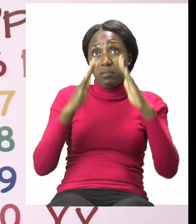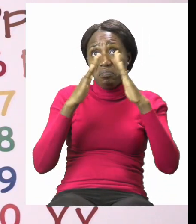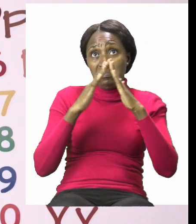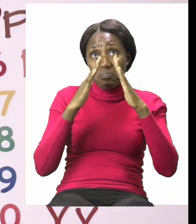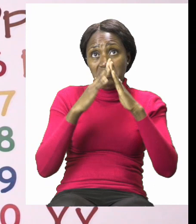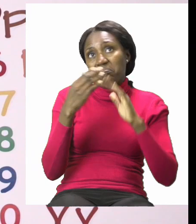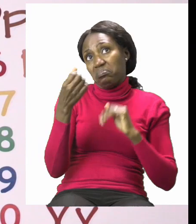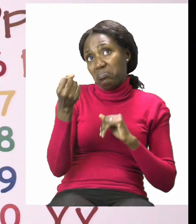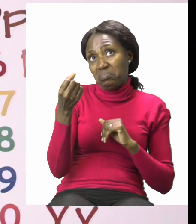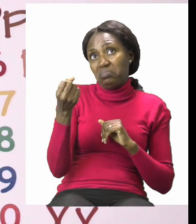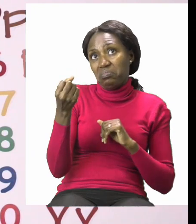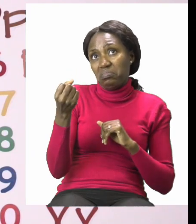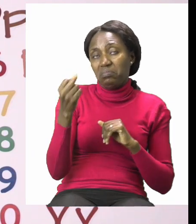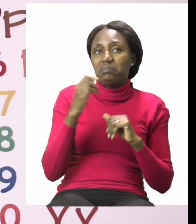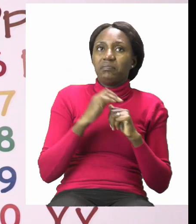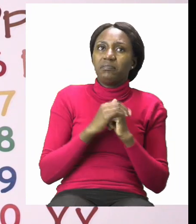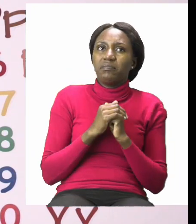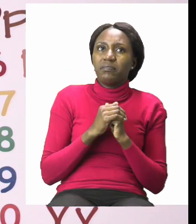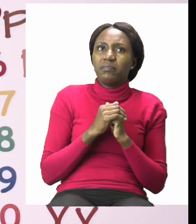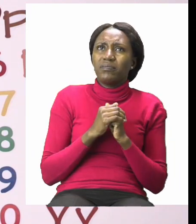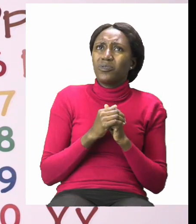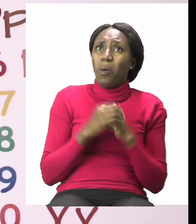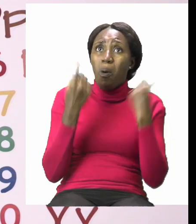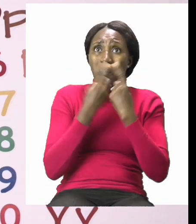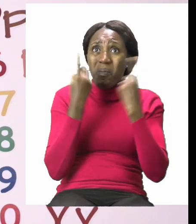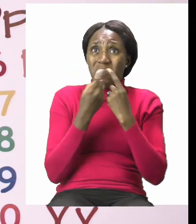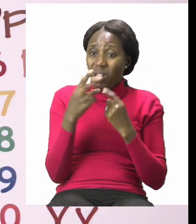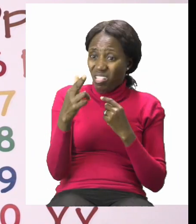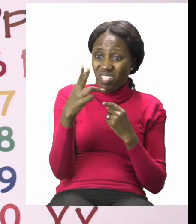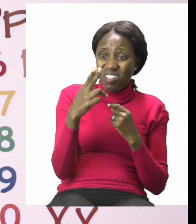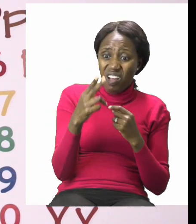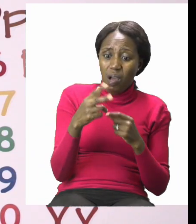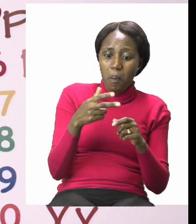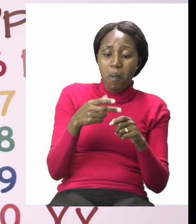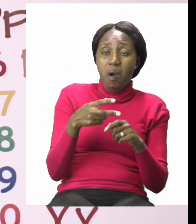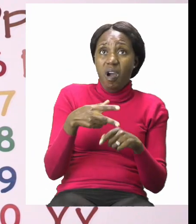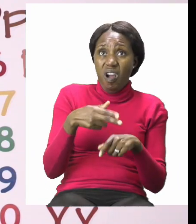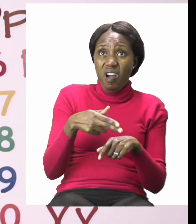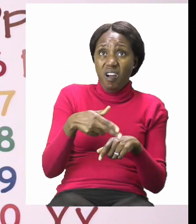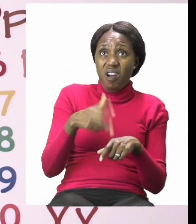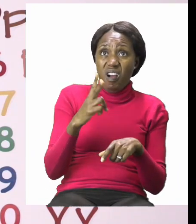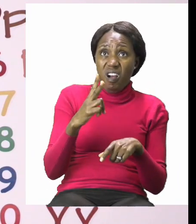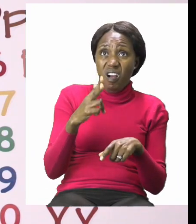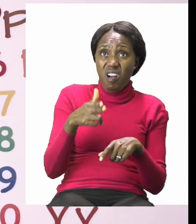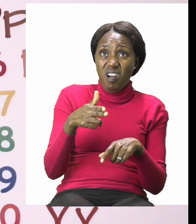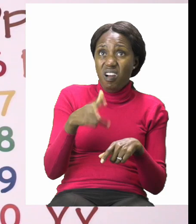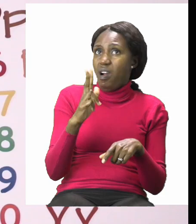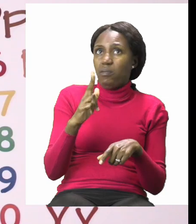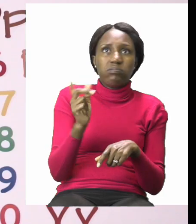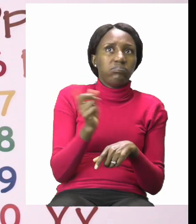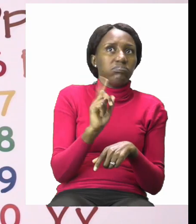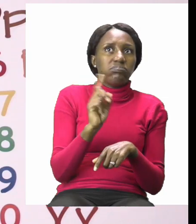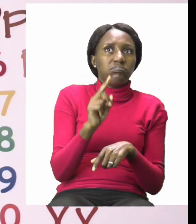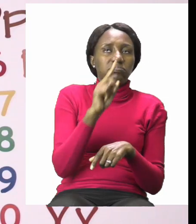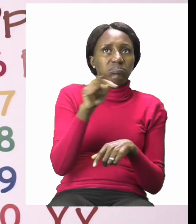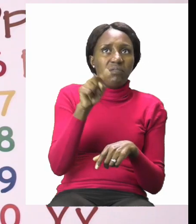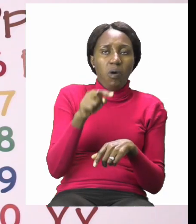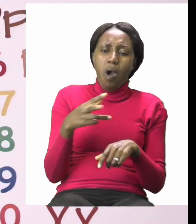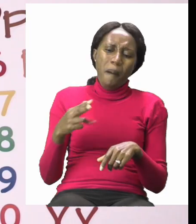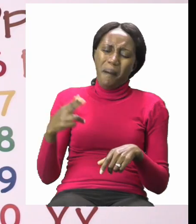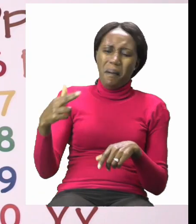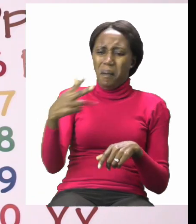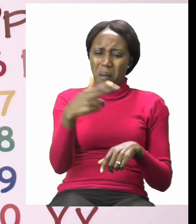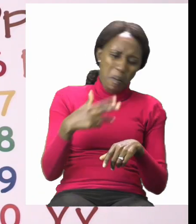that is dangerous. Playing with them, opening and closing them very quickly, trying to cut things you're